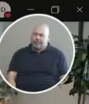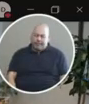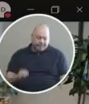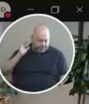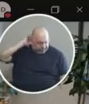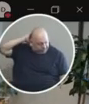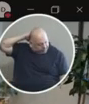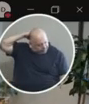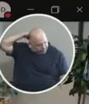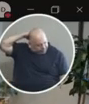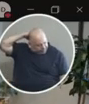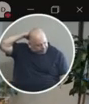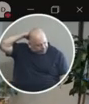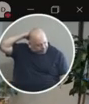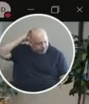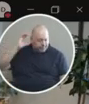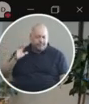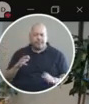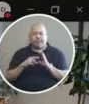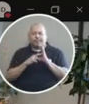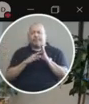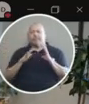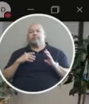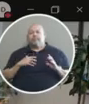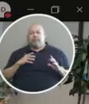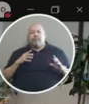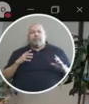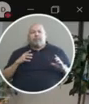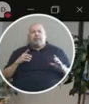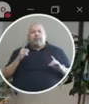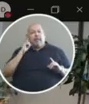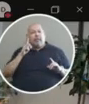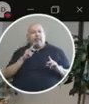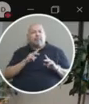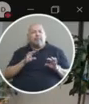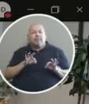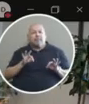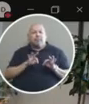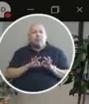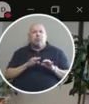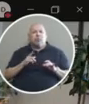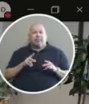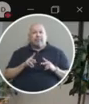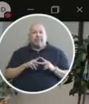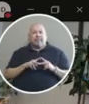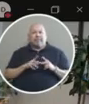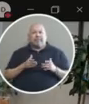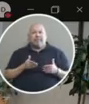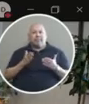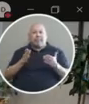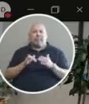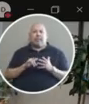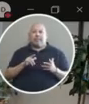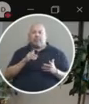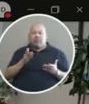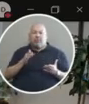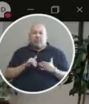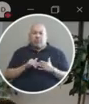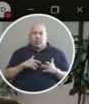In support of Representative Lozada, I also feel that moving forward with these amendments is a disservice to